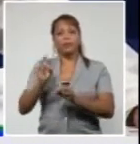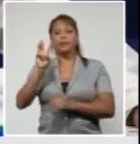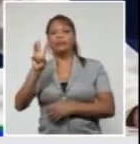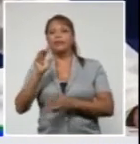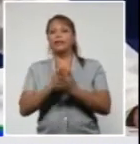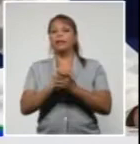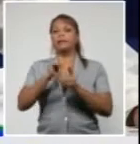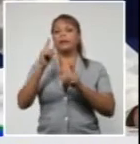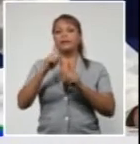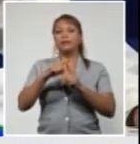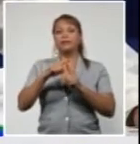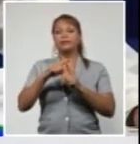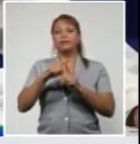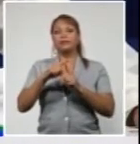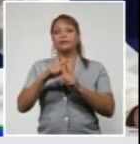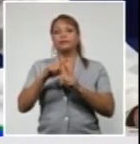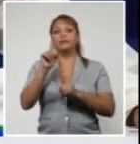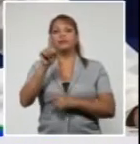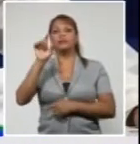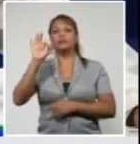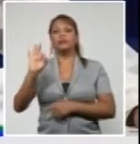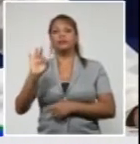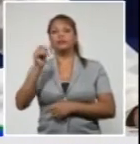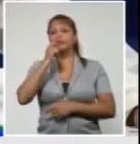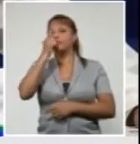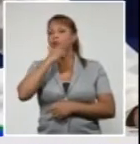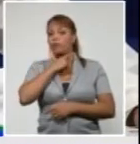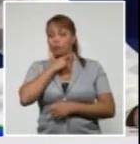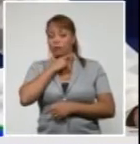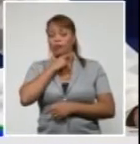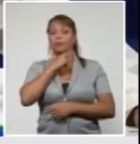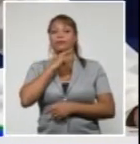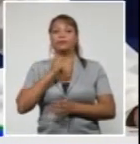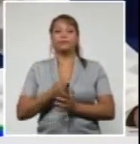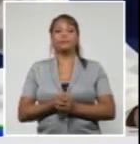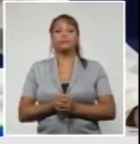in Cuba. Now we are going to turn our attention